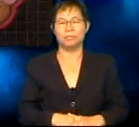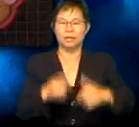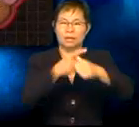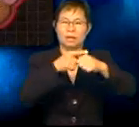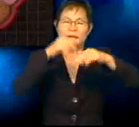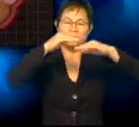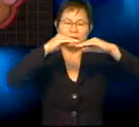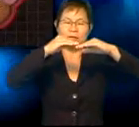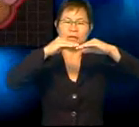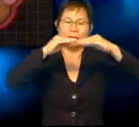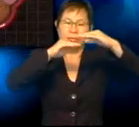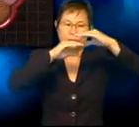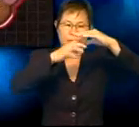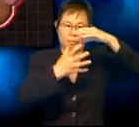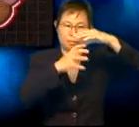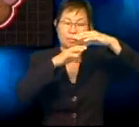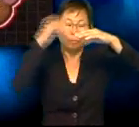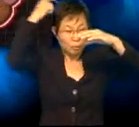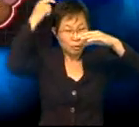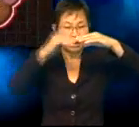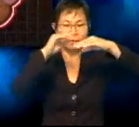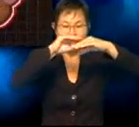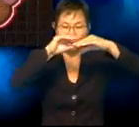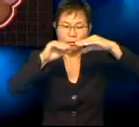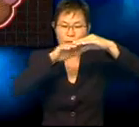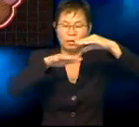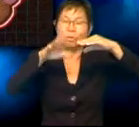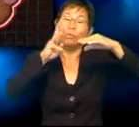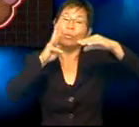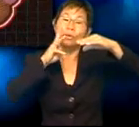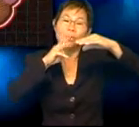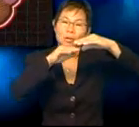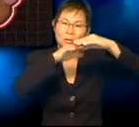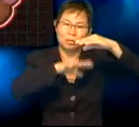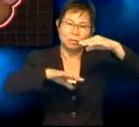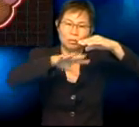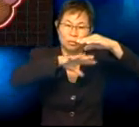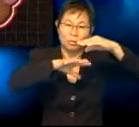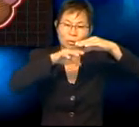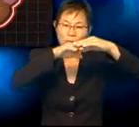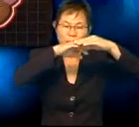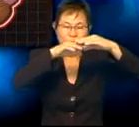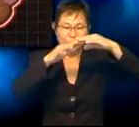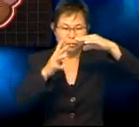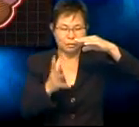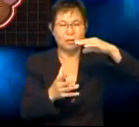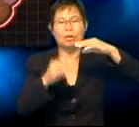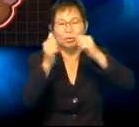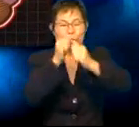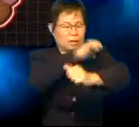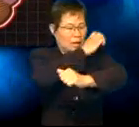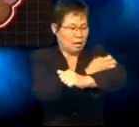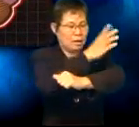The space between your brain and the membranes is filled with a fluid which cushions your brain, provides it with